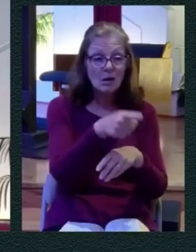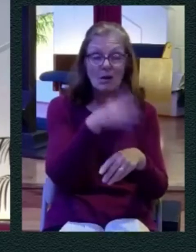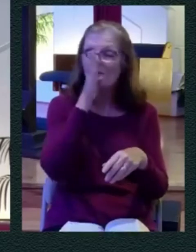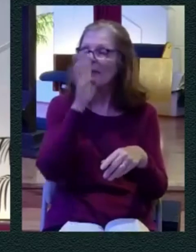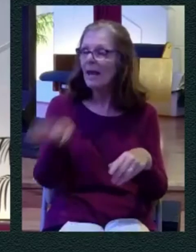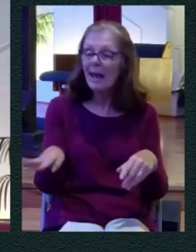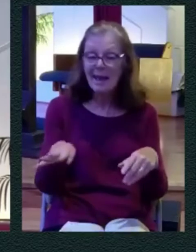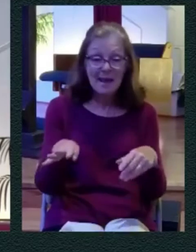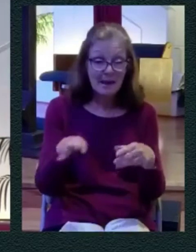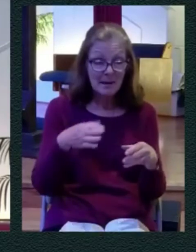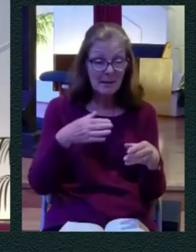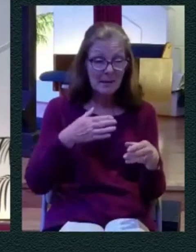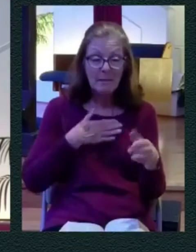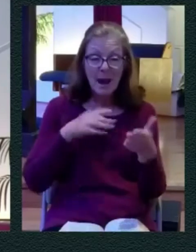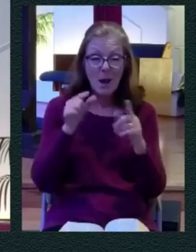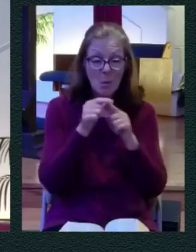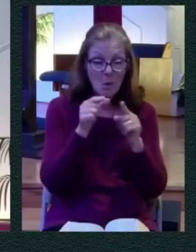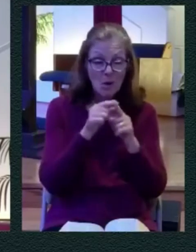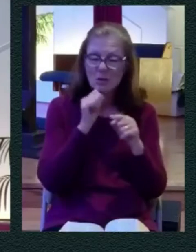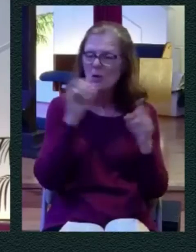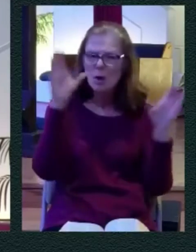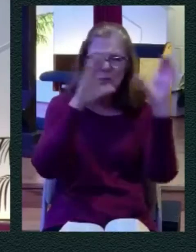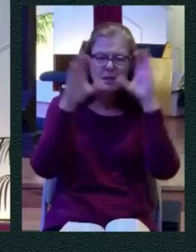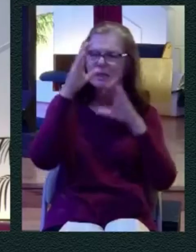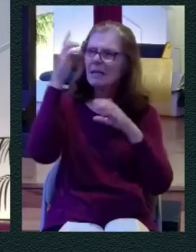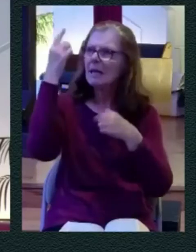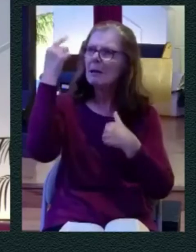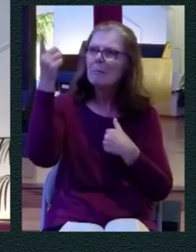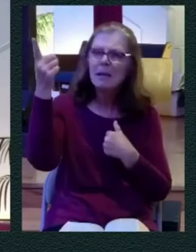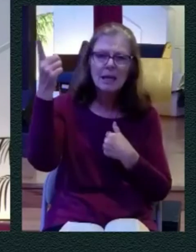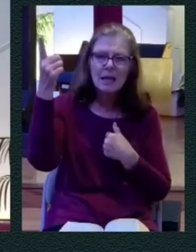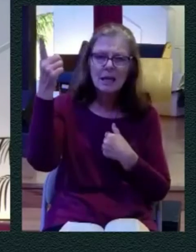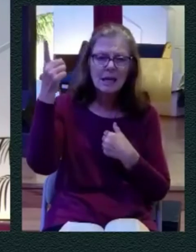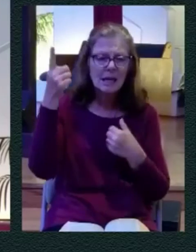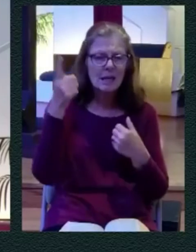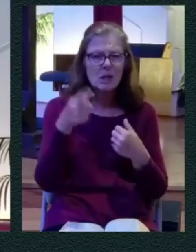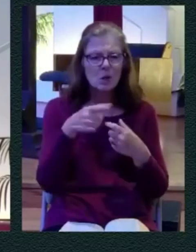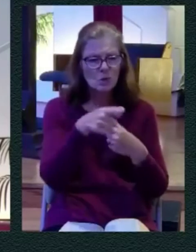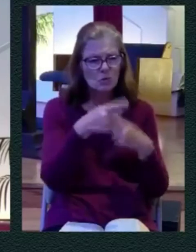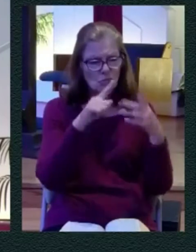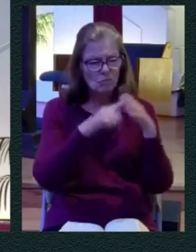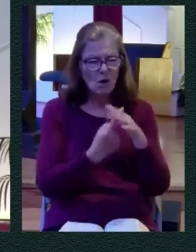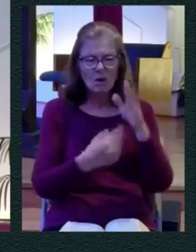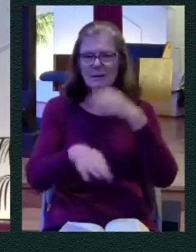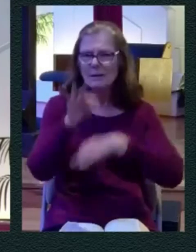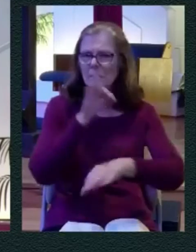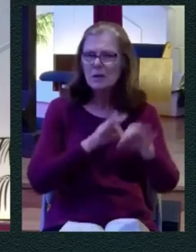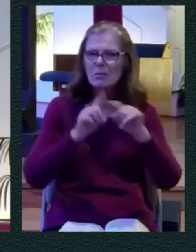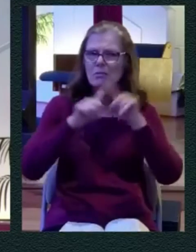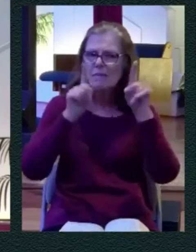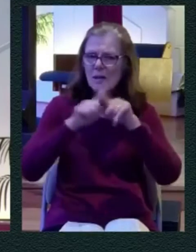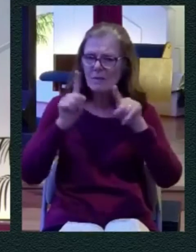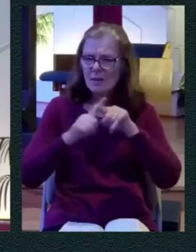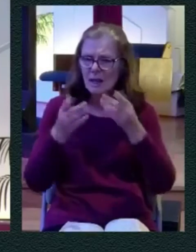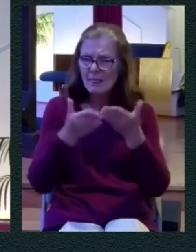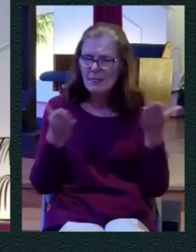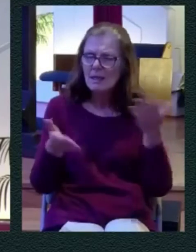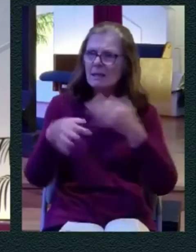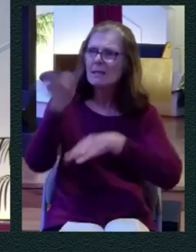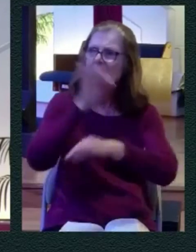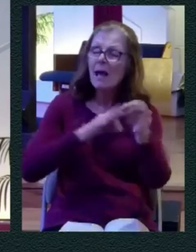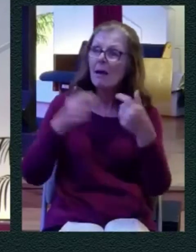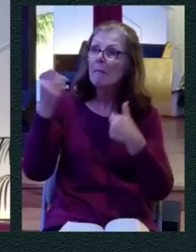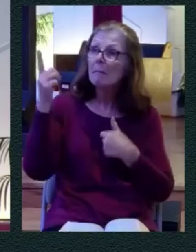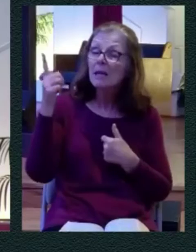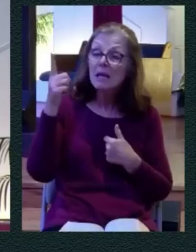seek my face, and you don't draw close to me, and you start to substitute other things in instead of me. He said, if you do this,